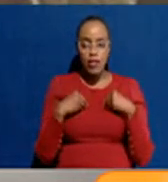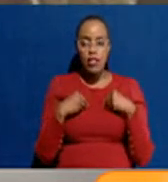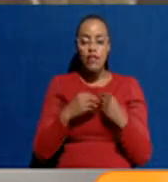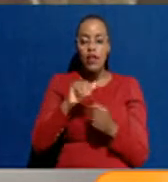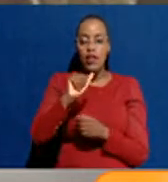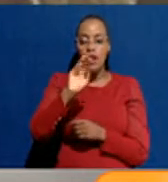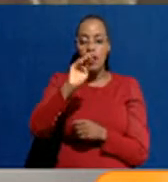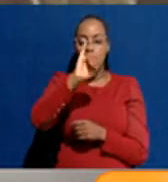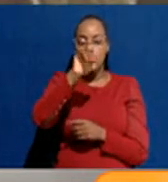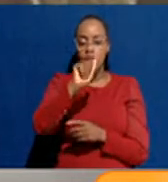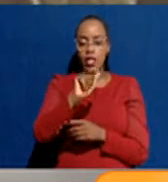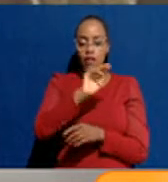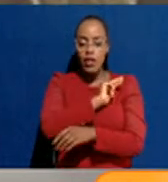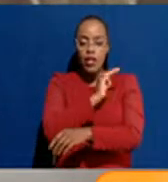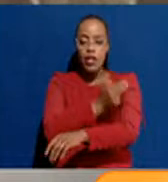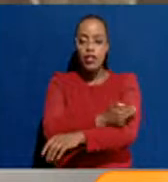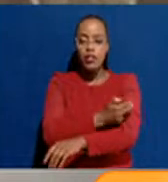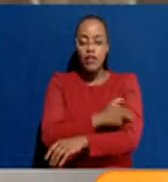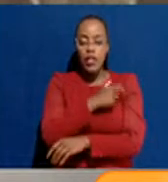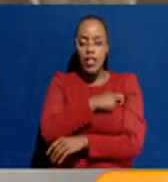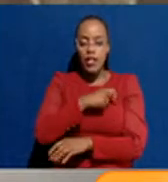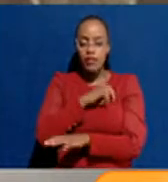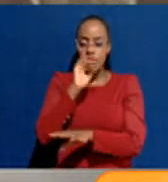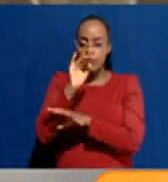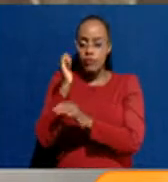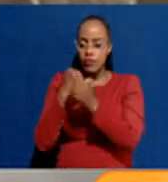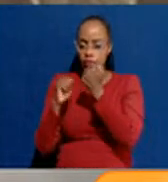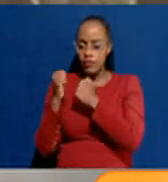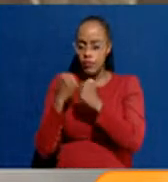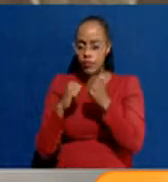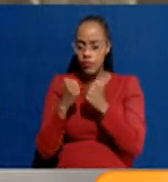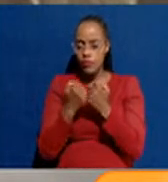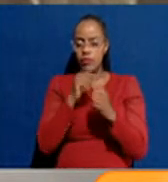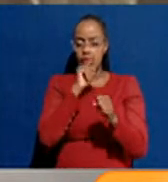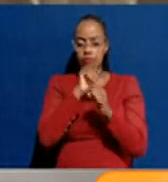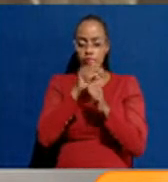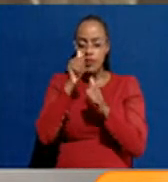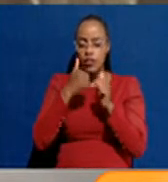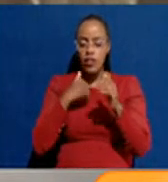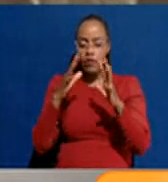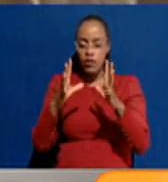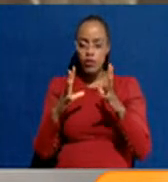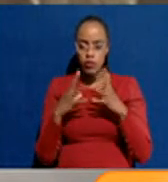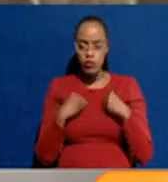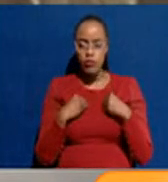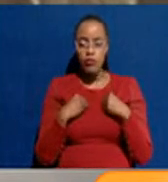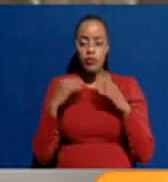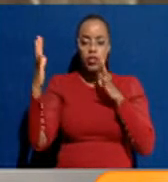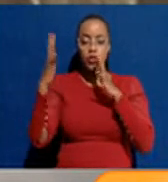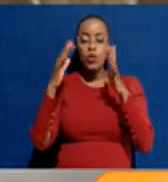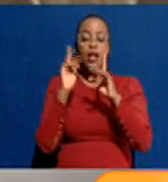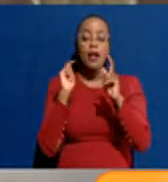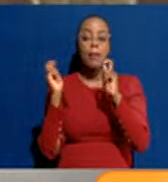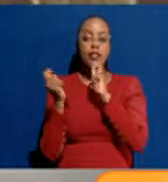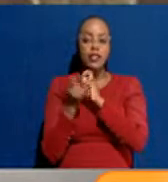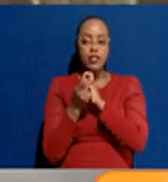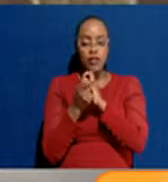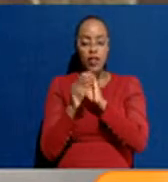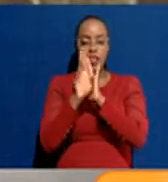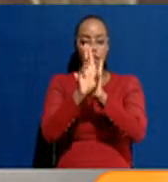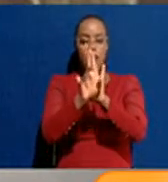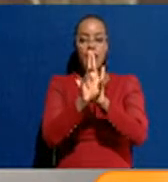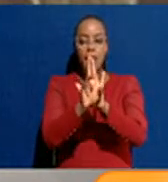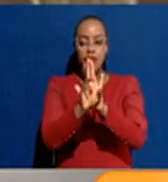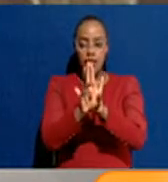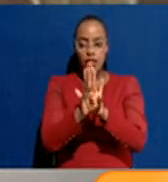Abuja, Nigeria. And as delegates called for action to promises made on adapting to climate change, representatives of